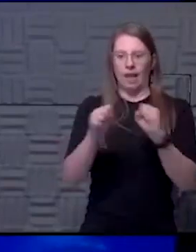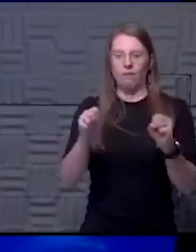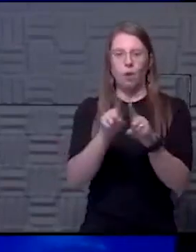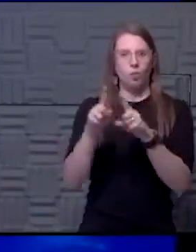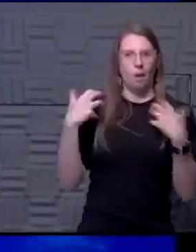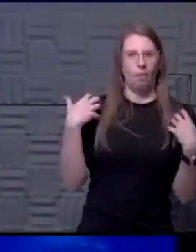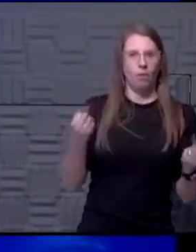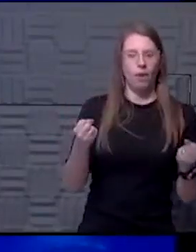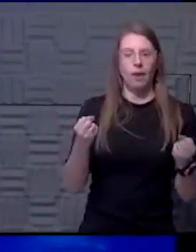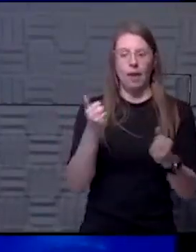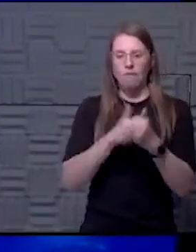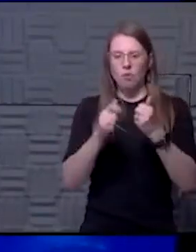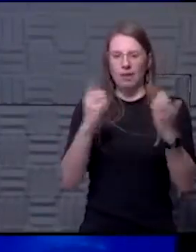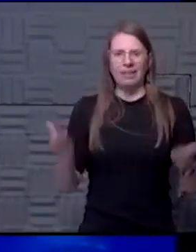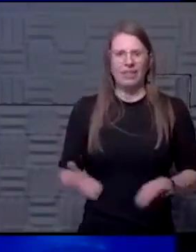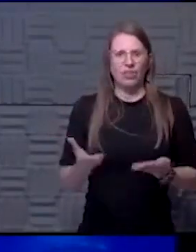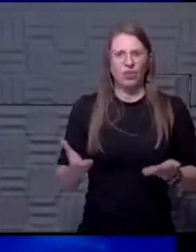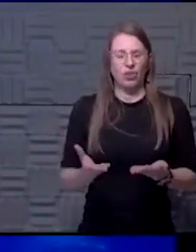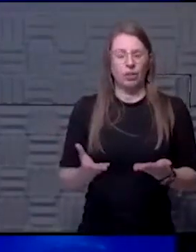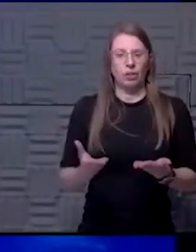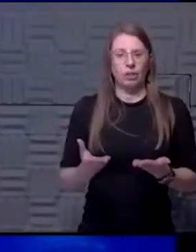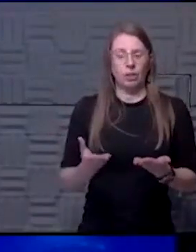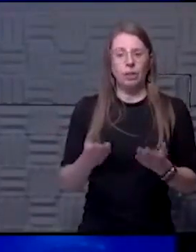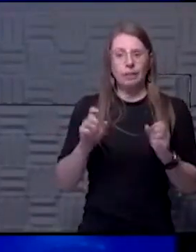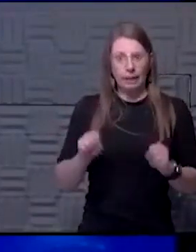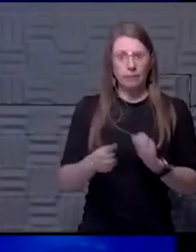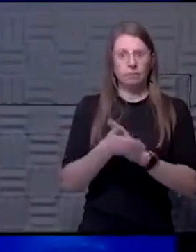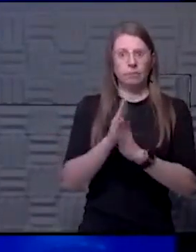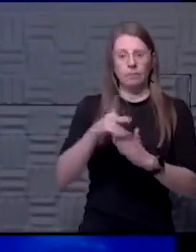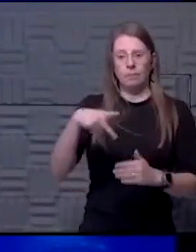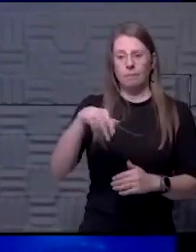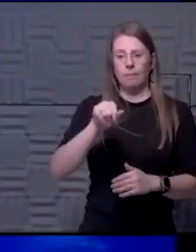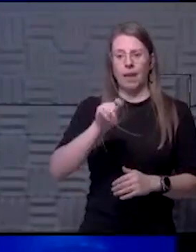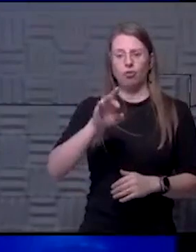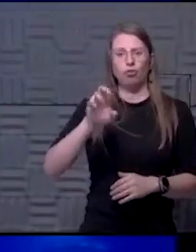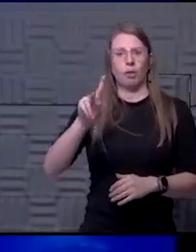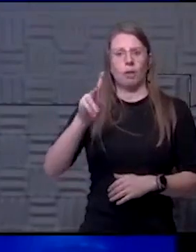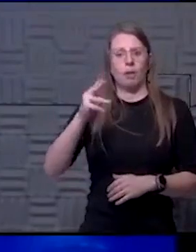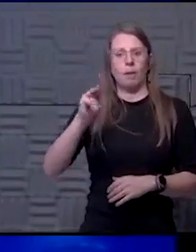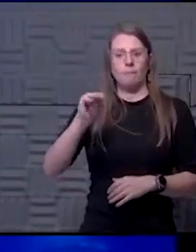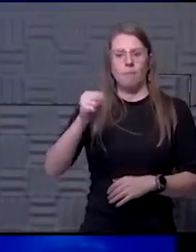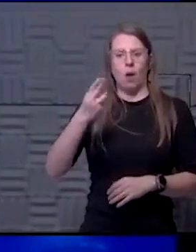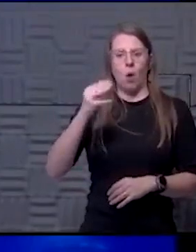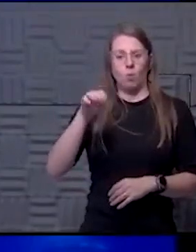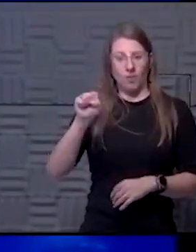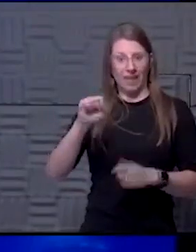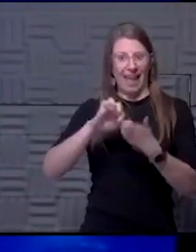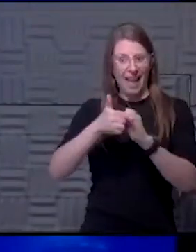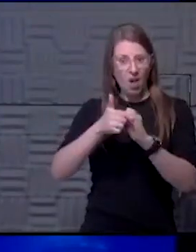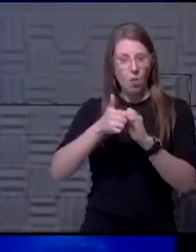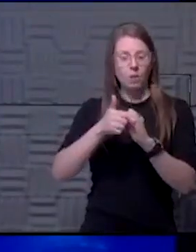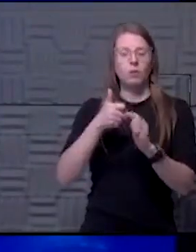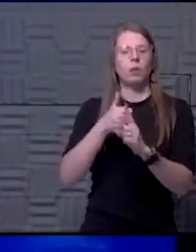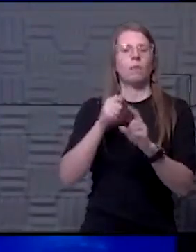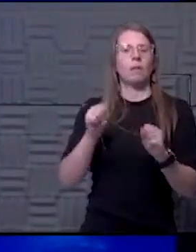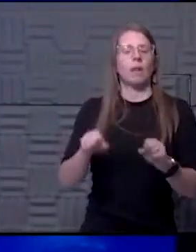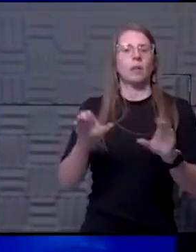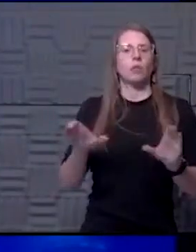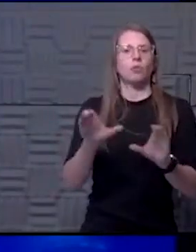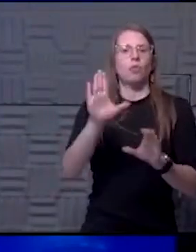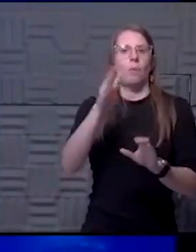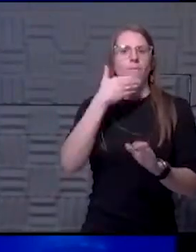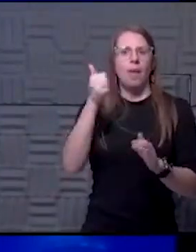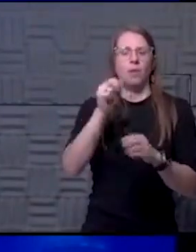Everyone here in this pandemic can be Patrick Mahomes. And the way you can do it is by doing your best, wearing